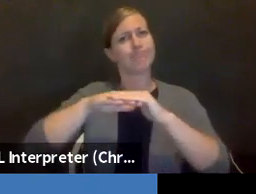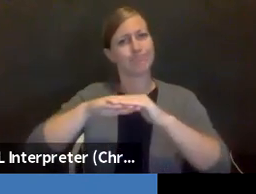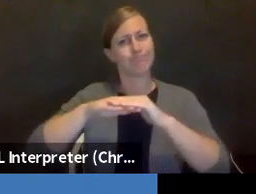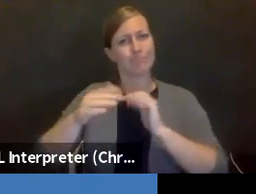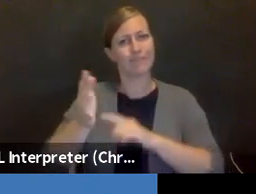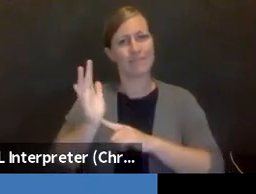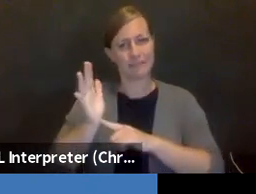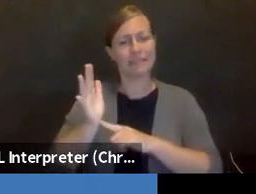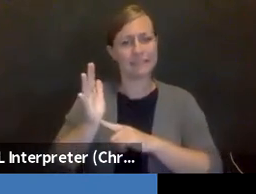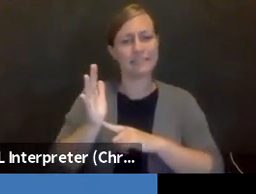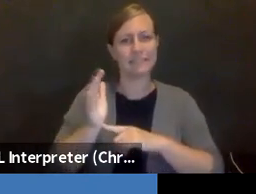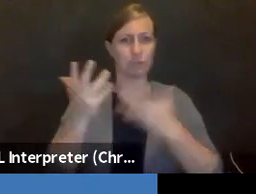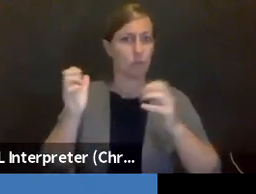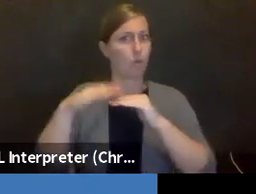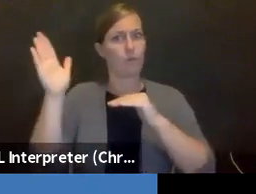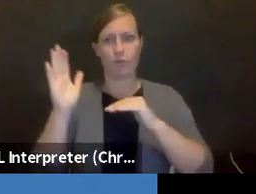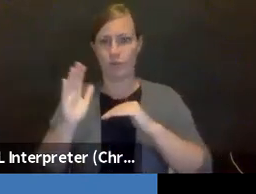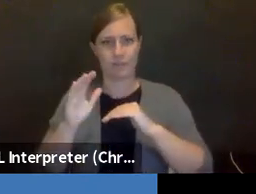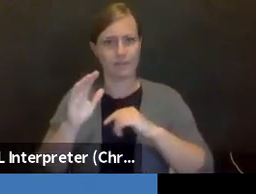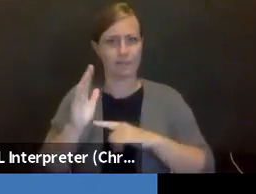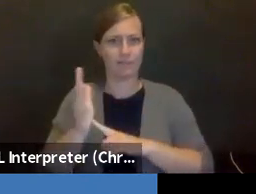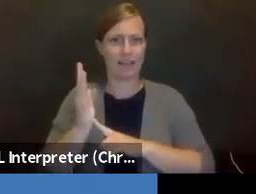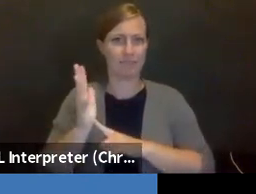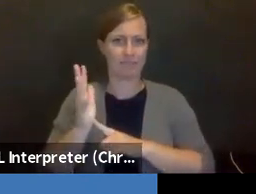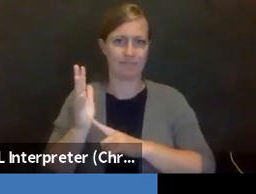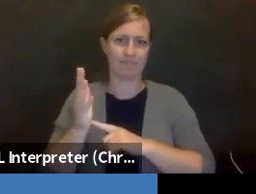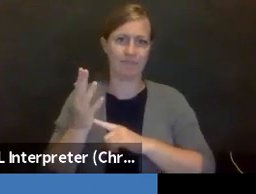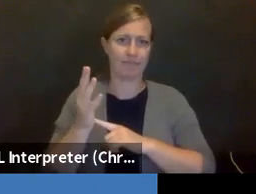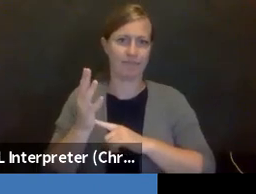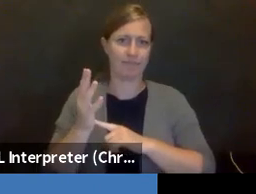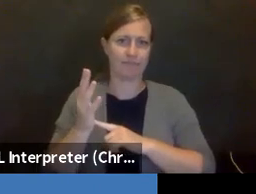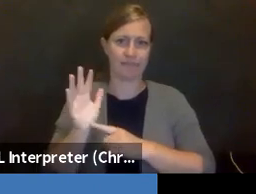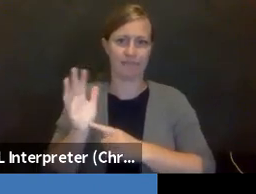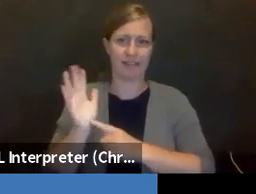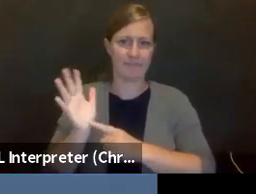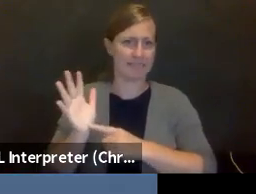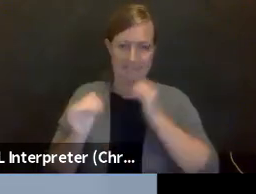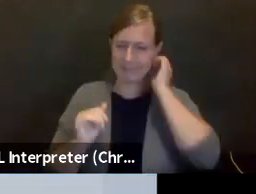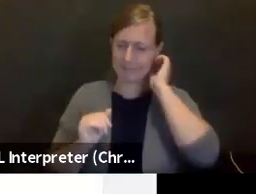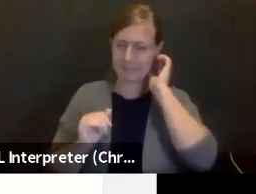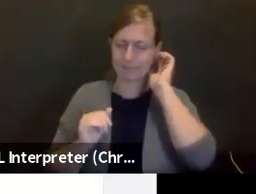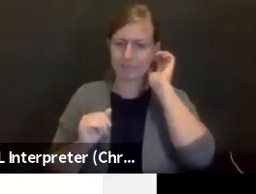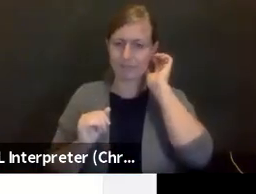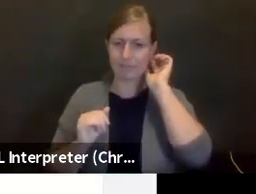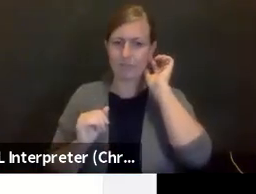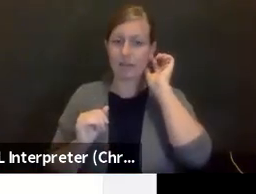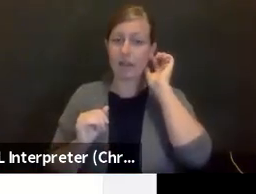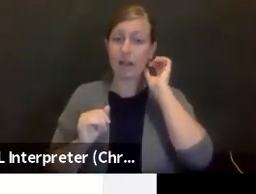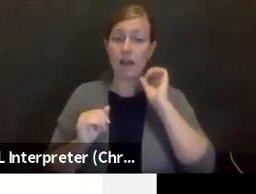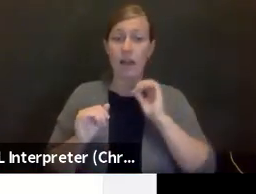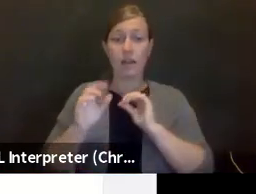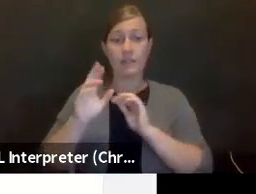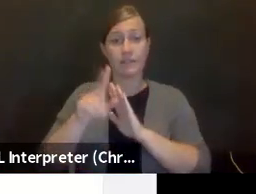5 minutes or more, sorry. Yeah, don't go more than 5 minutes. As far as the video,